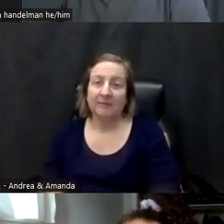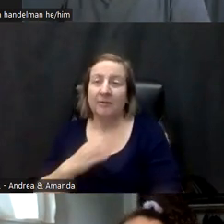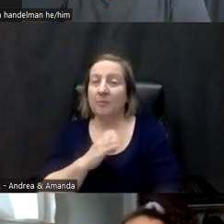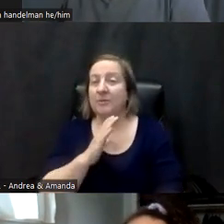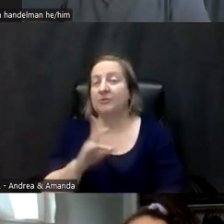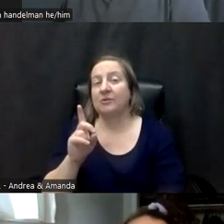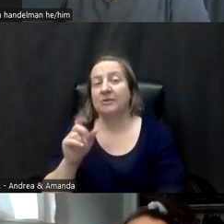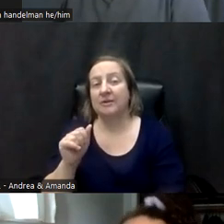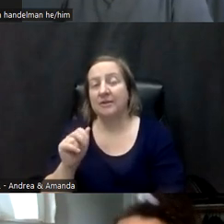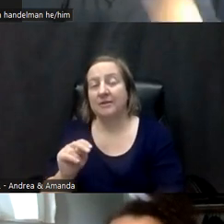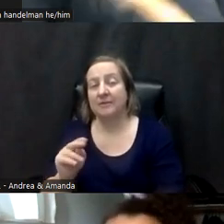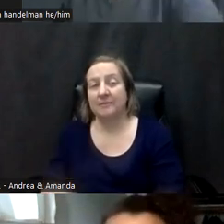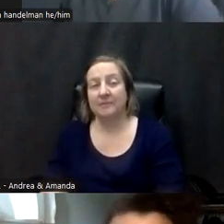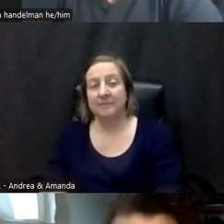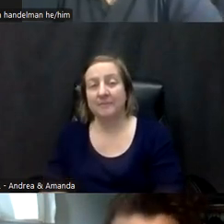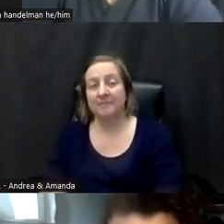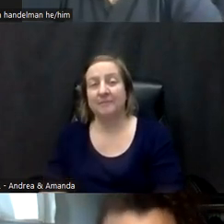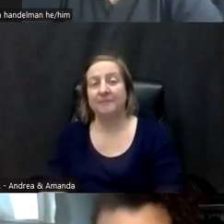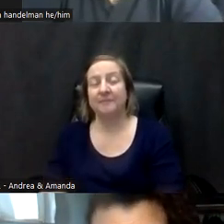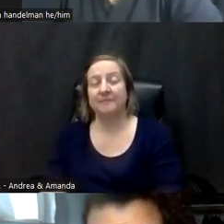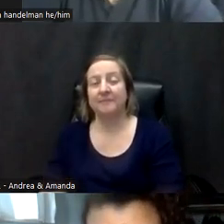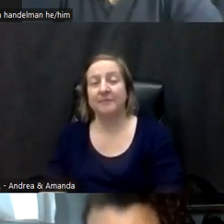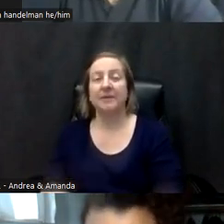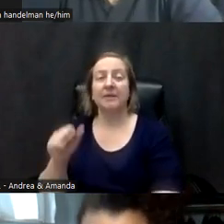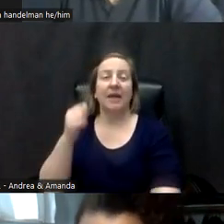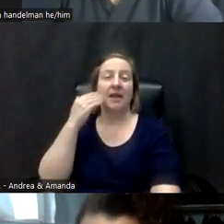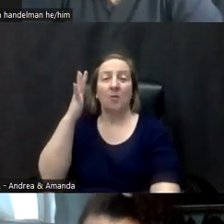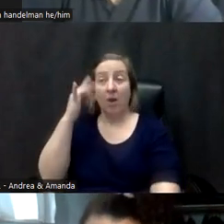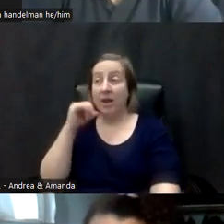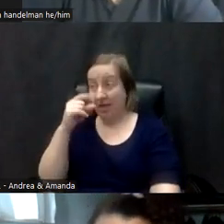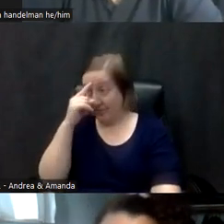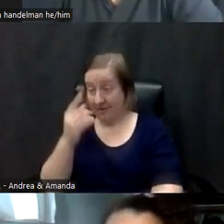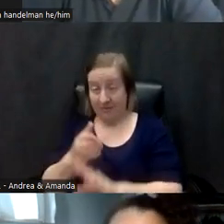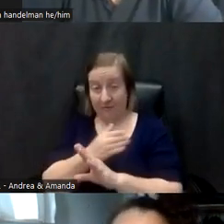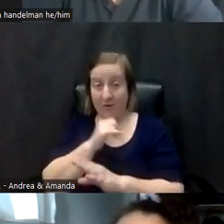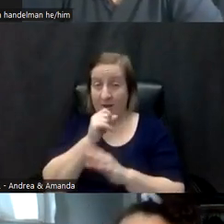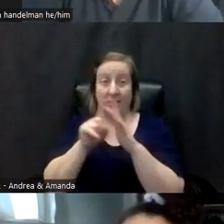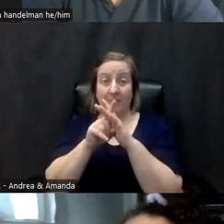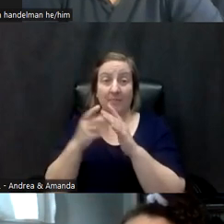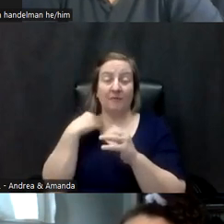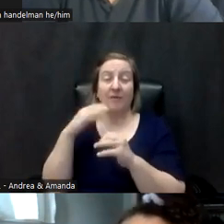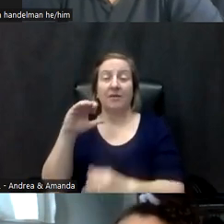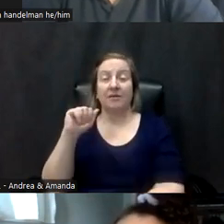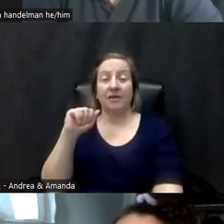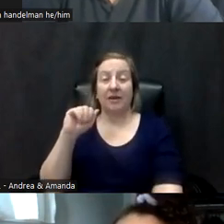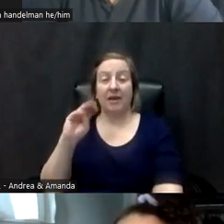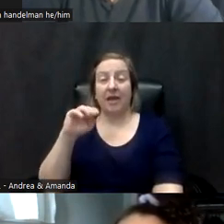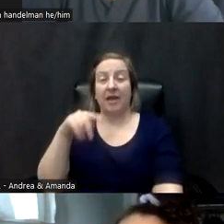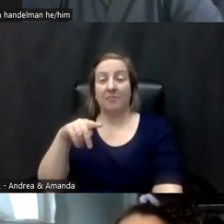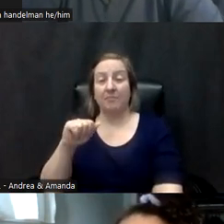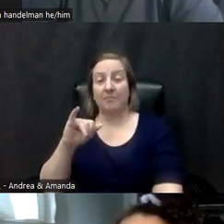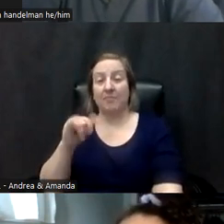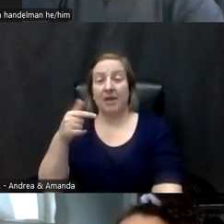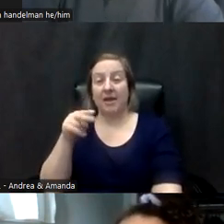Dan? Oh yeah, well, I don't know why I didn't think of this before. It didn't come up before. Campaign Zero, who are people who actually came